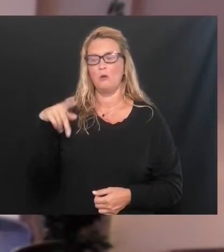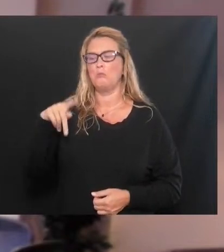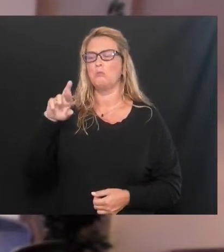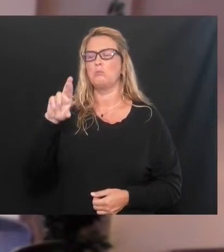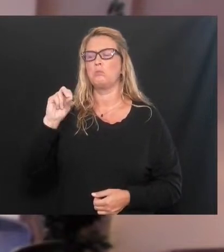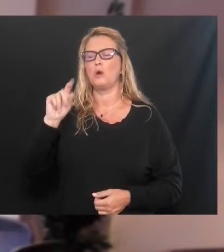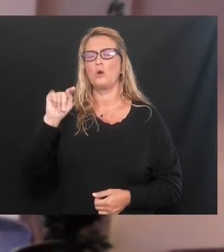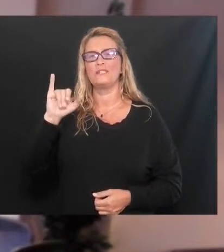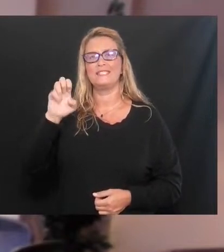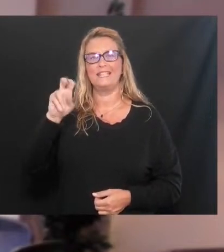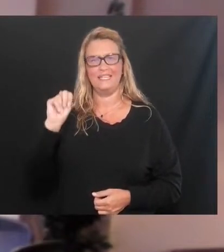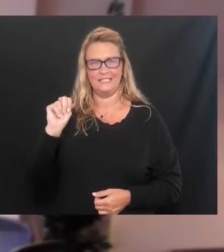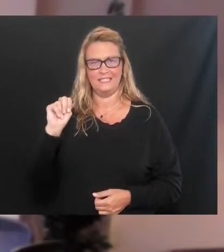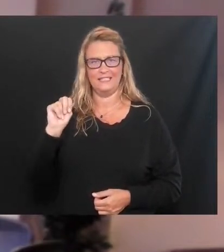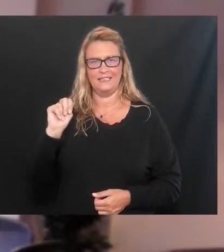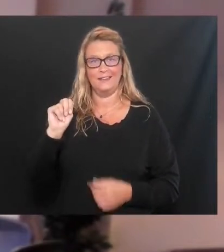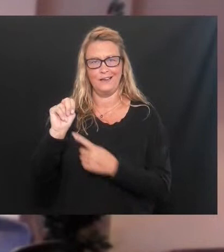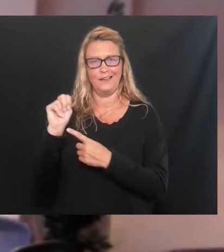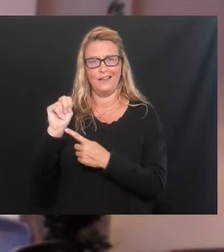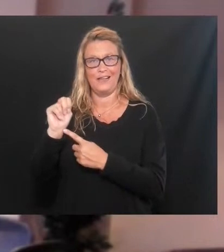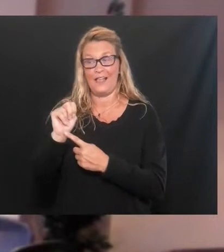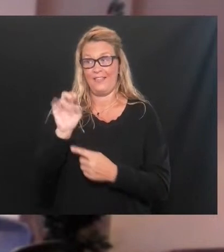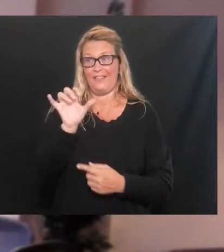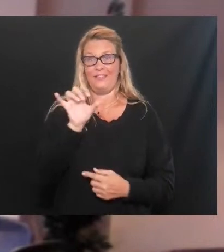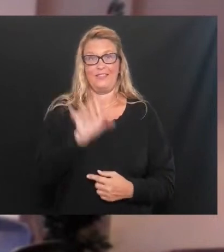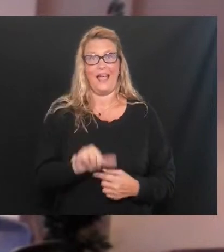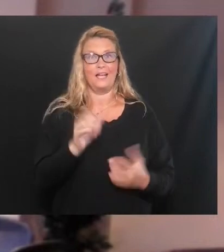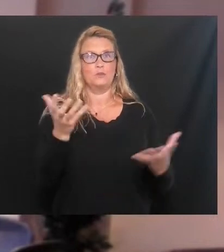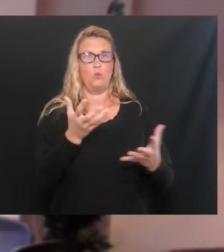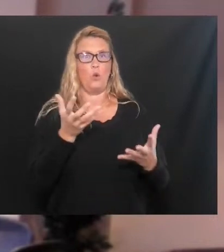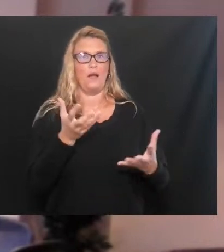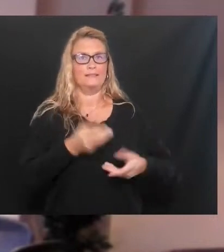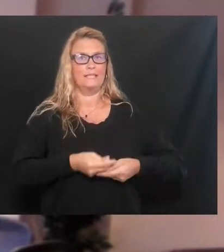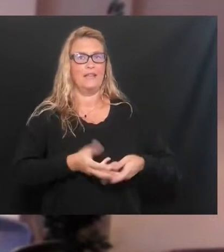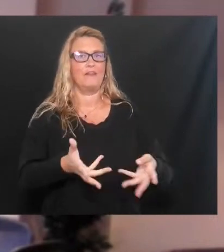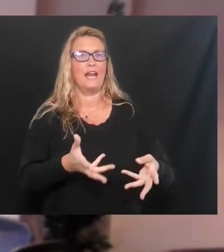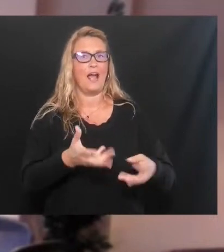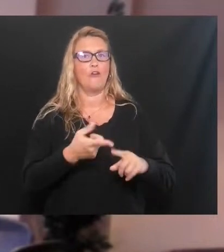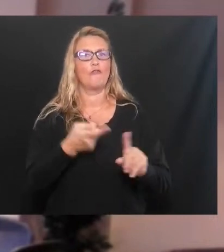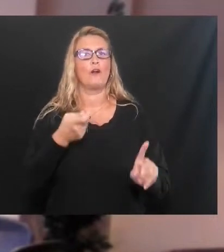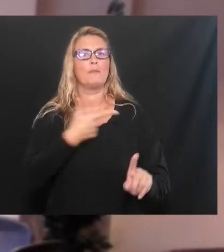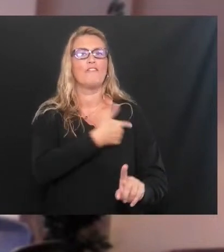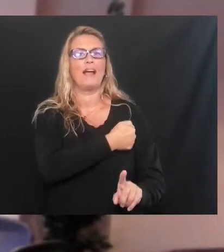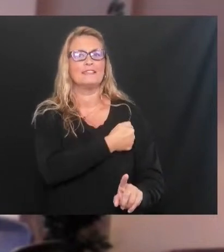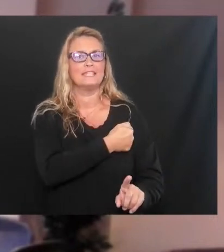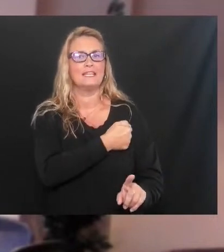protein antibodies are the ones that come from the vaccine.